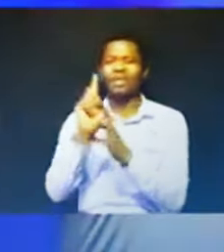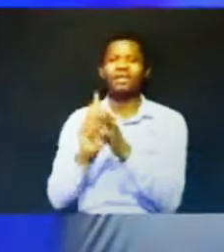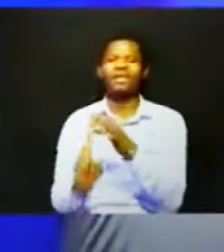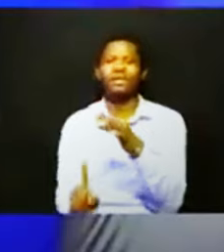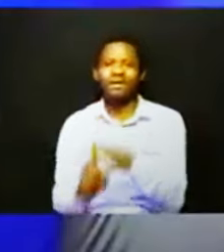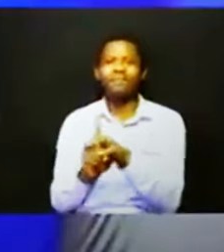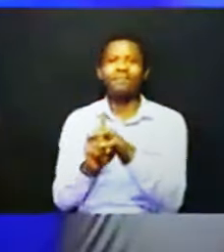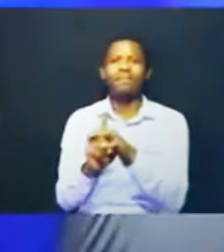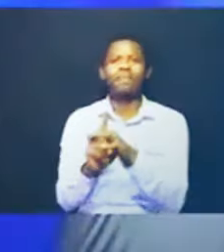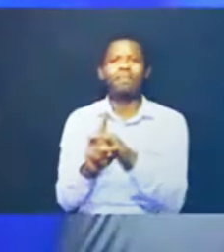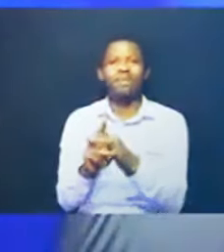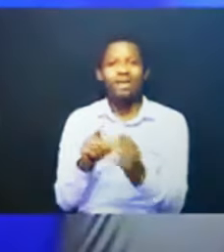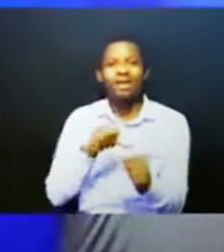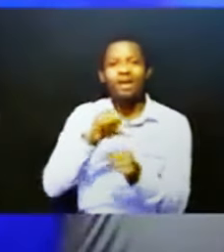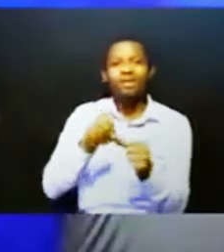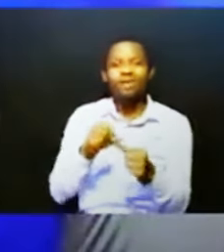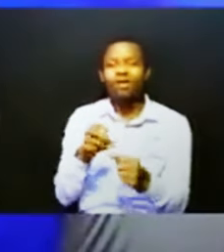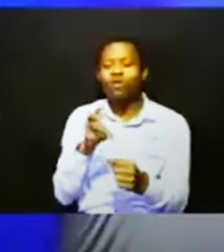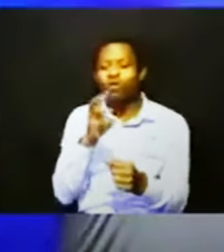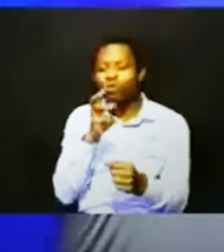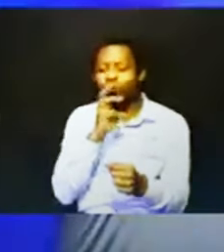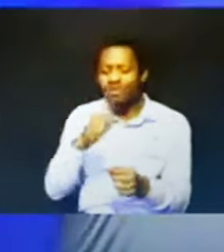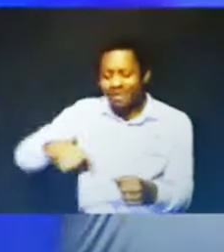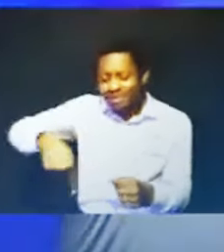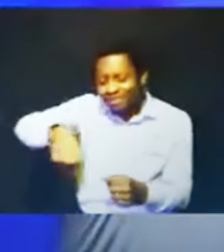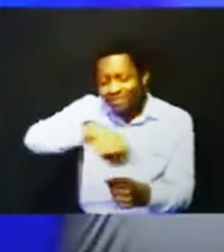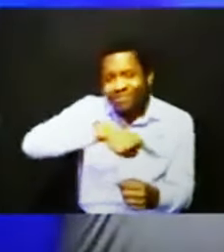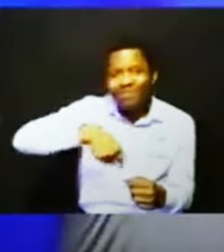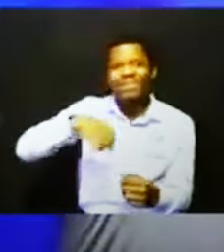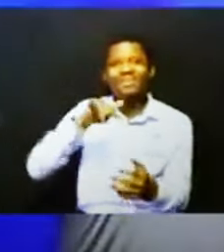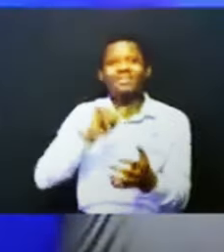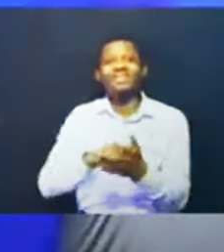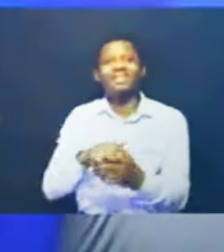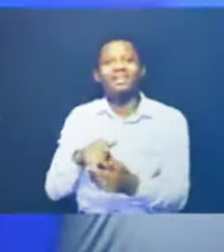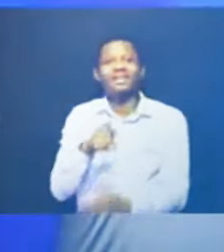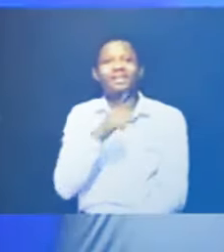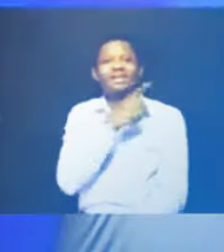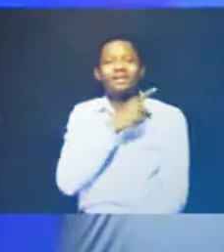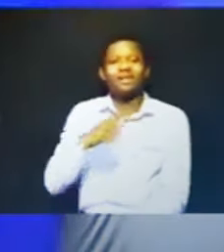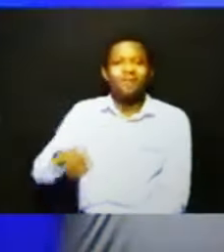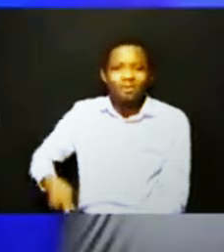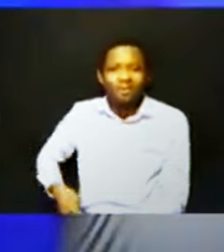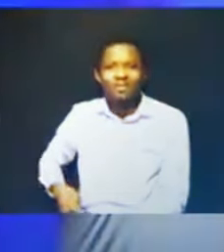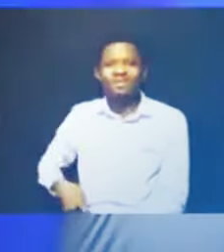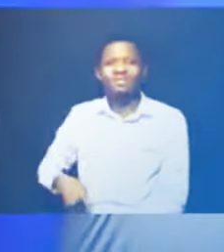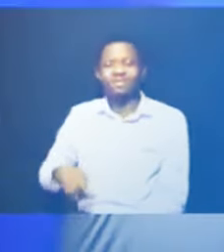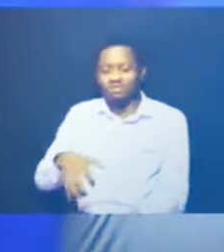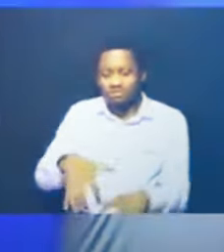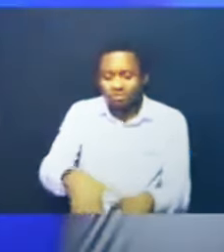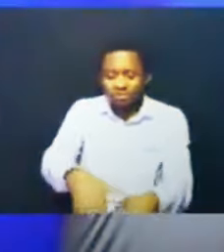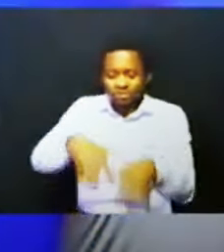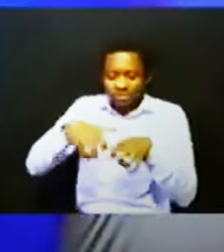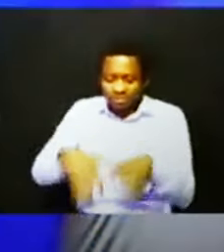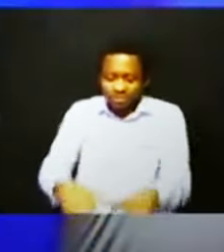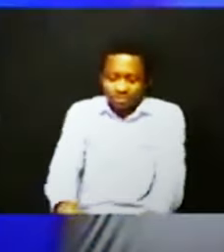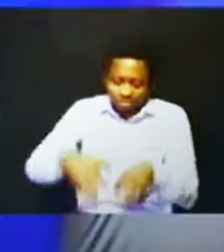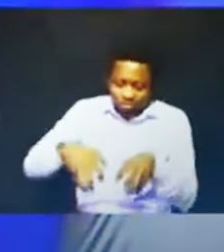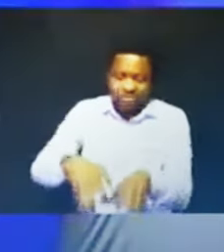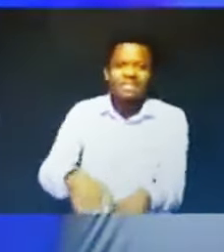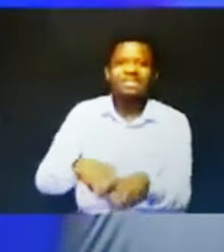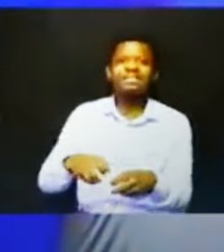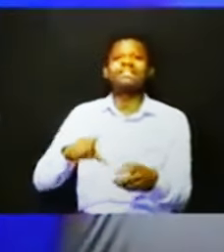that the princes dug, that the nobles of the people sank, the nobles